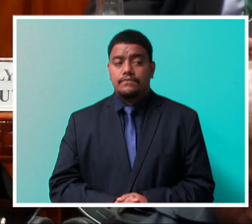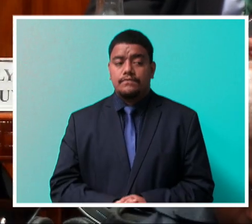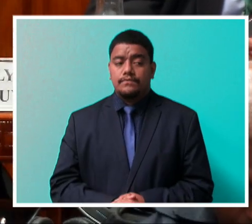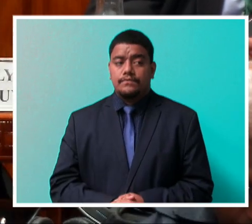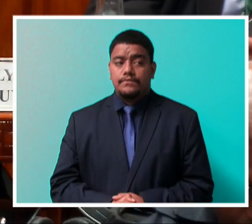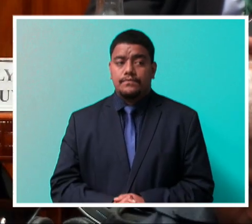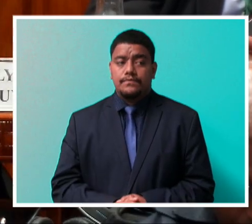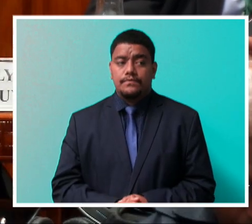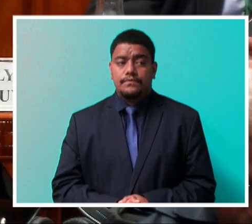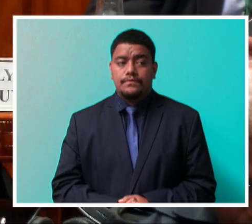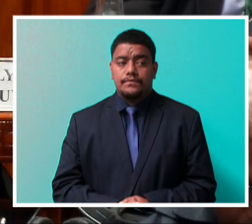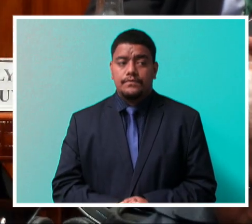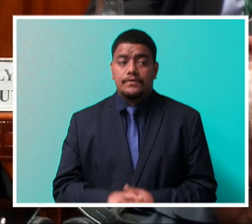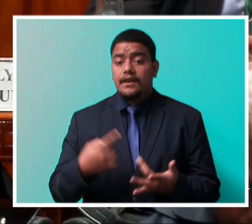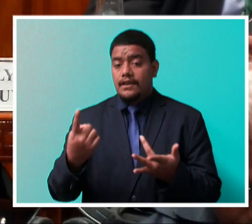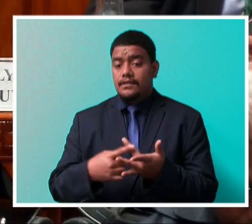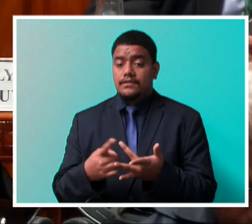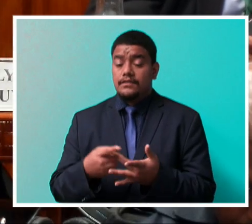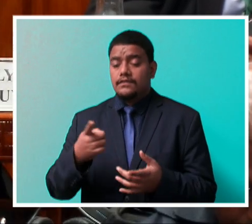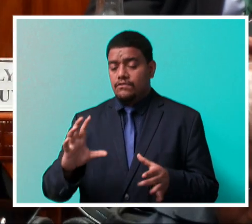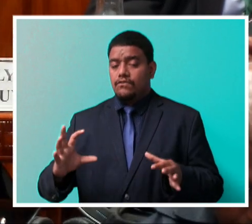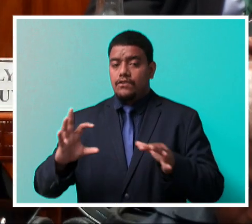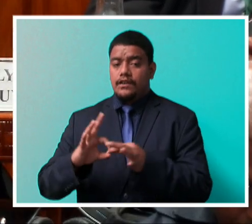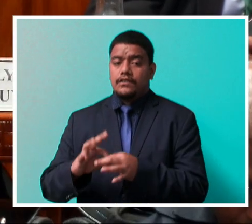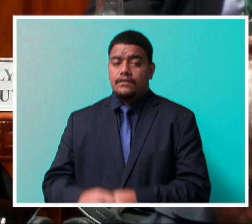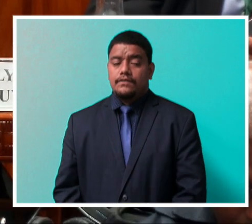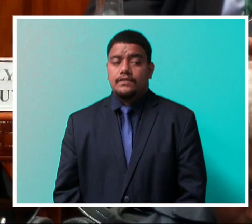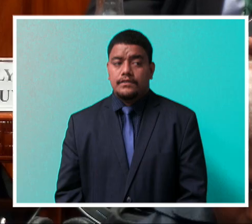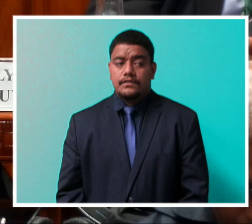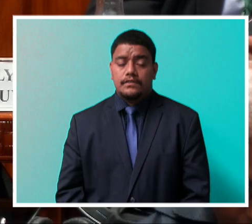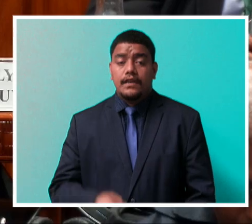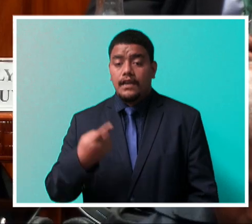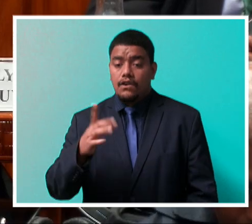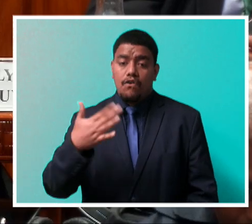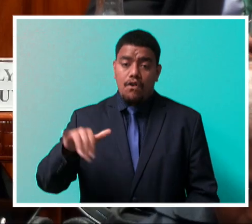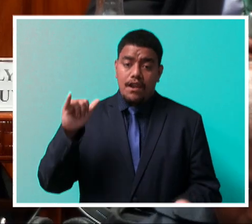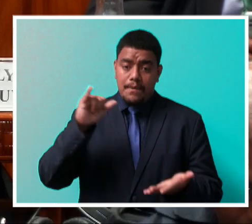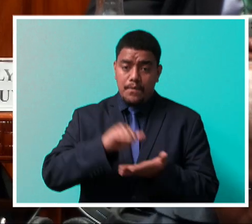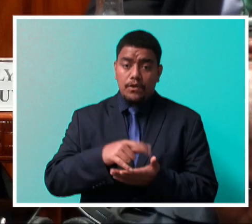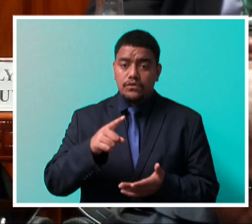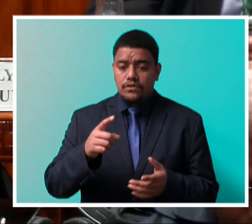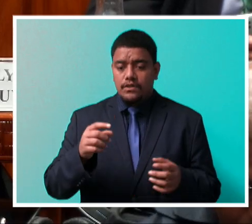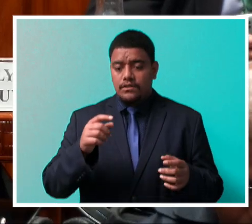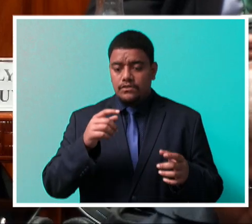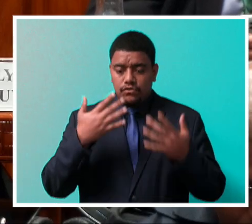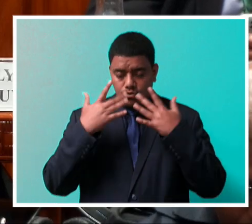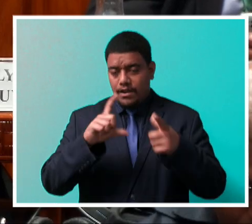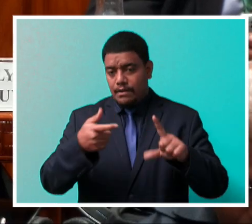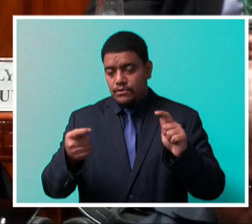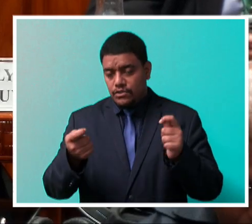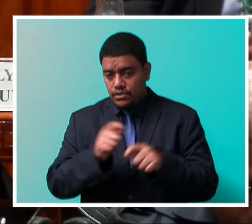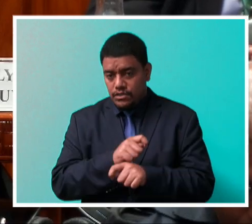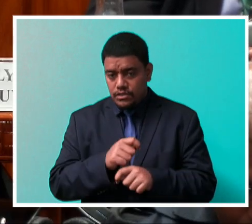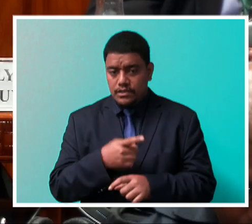It addresses our island connectivity. It requires all airport operators to address climate change resilience,